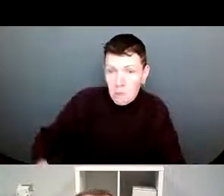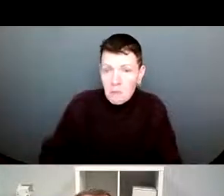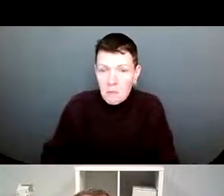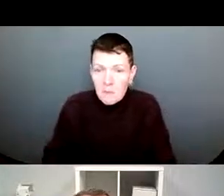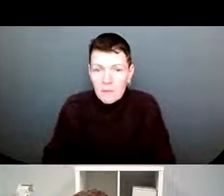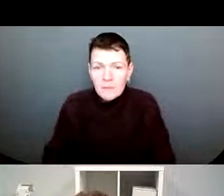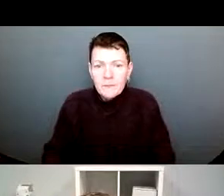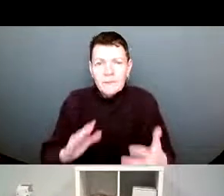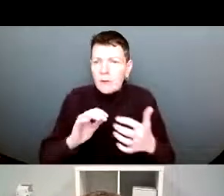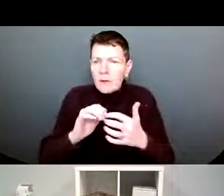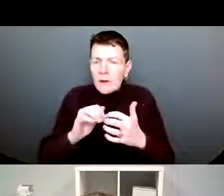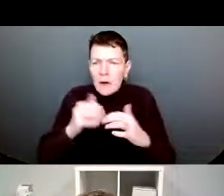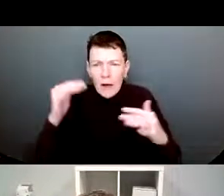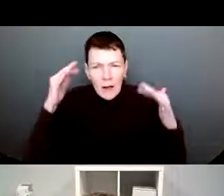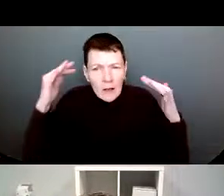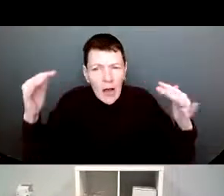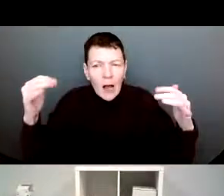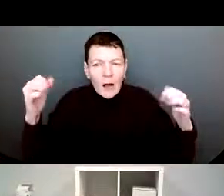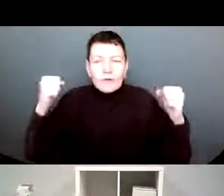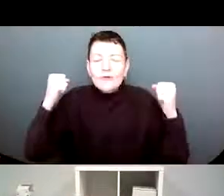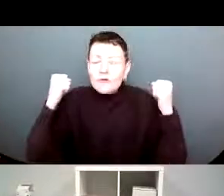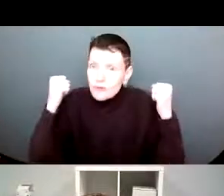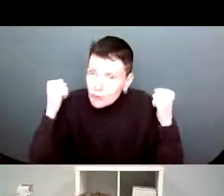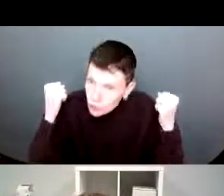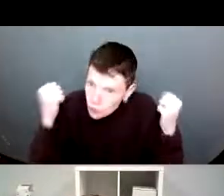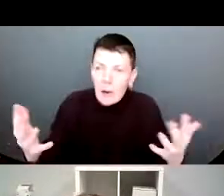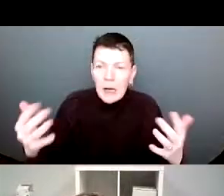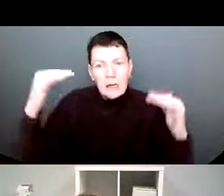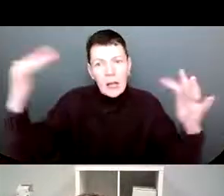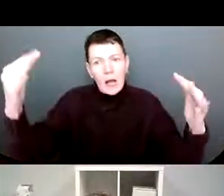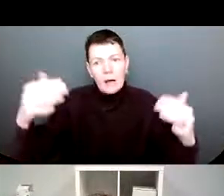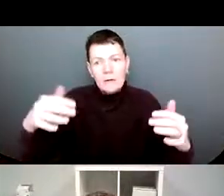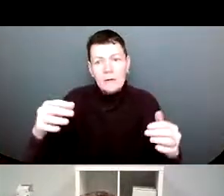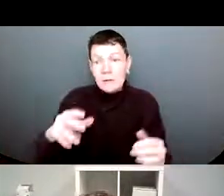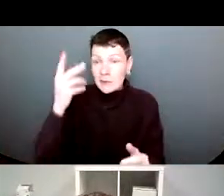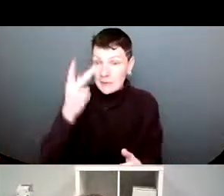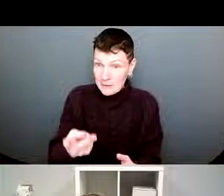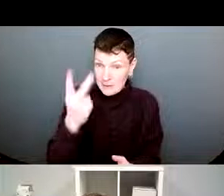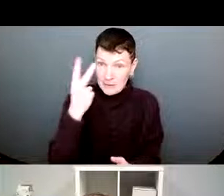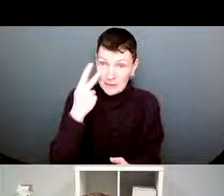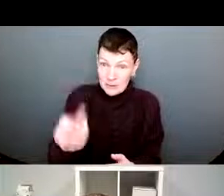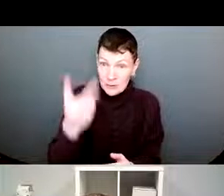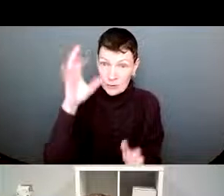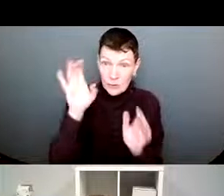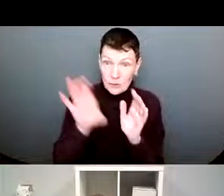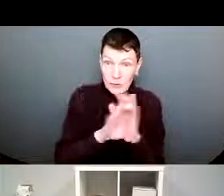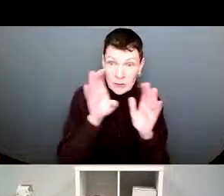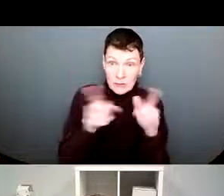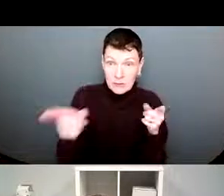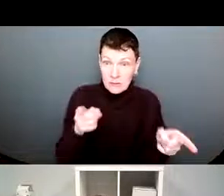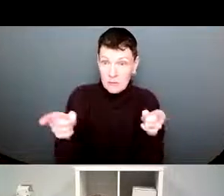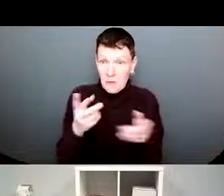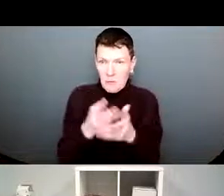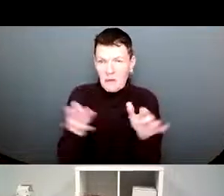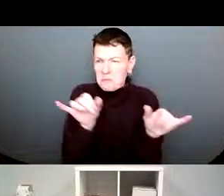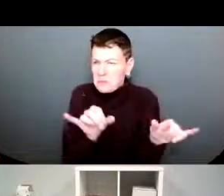So how loud is too loud? So I've got two pictures up in front of me, and both of these devices are fairly